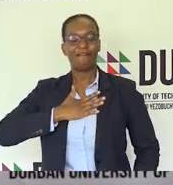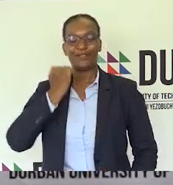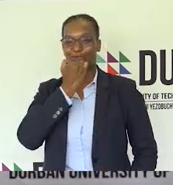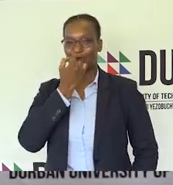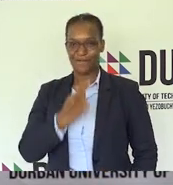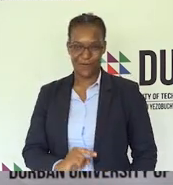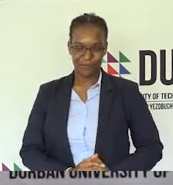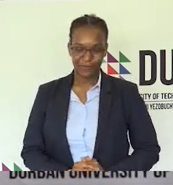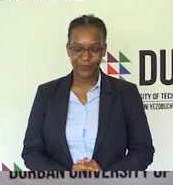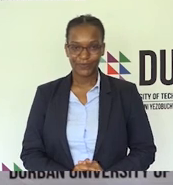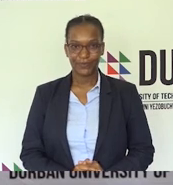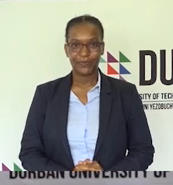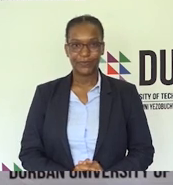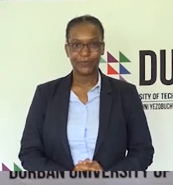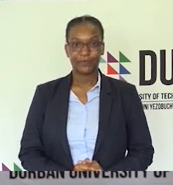regret.